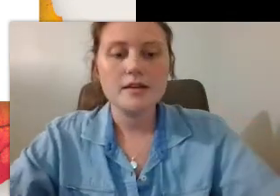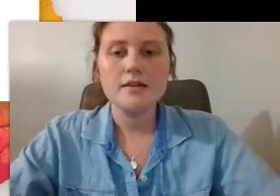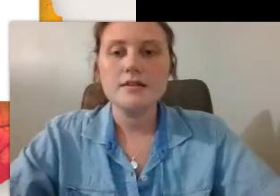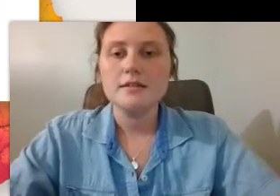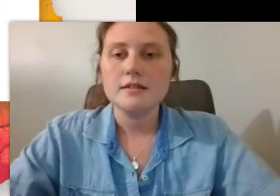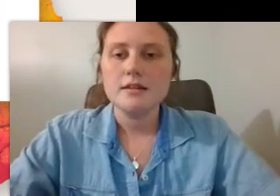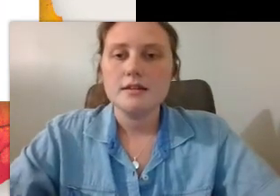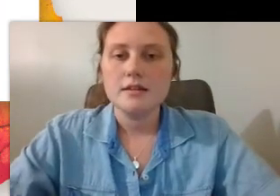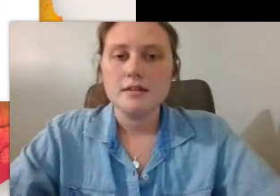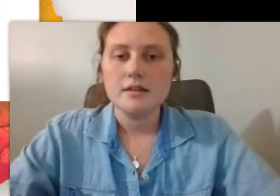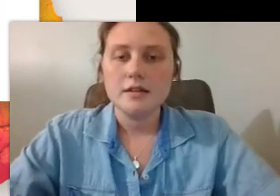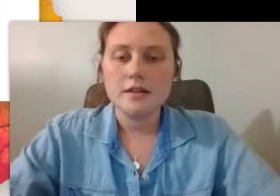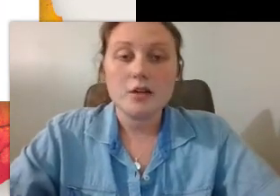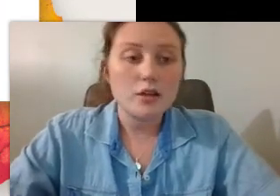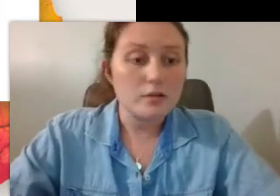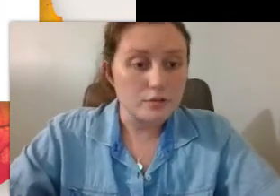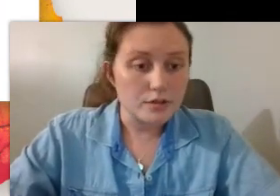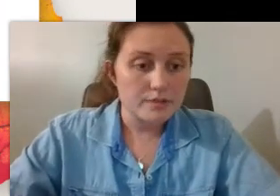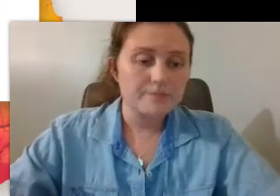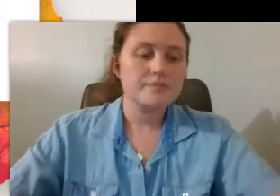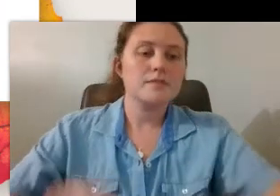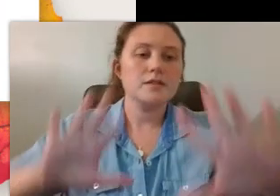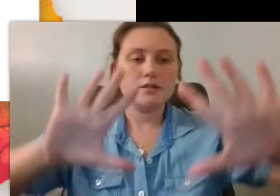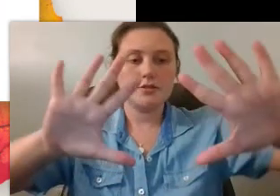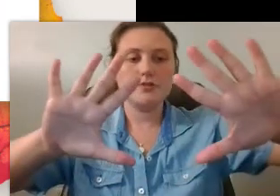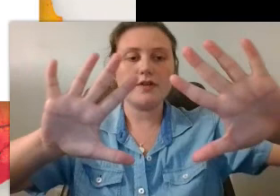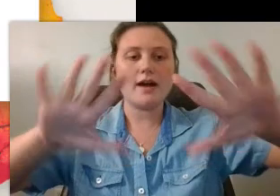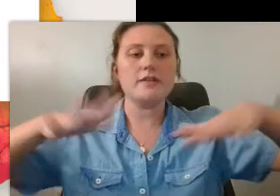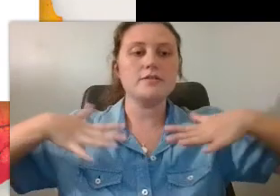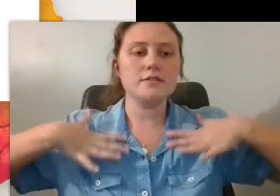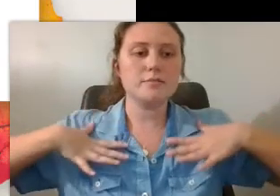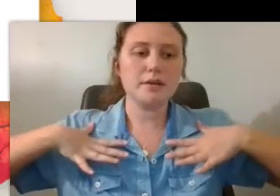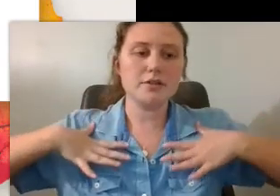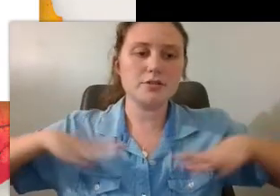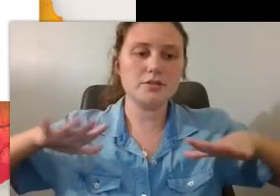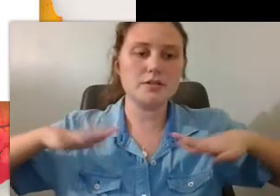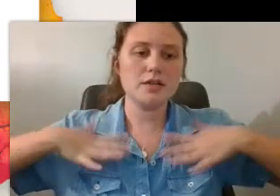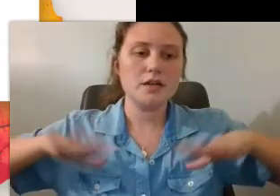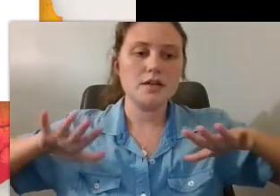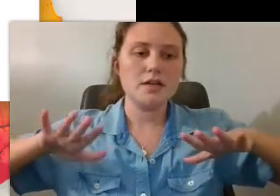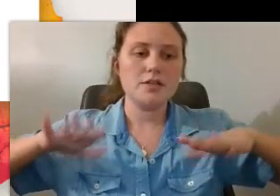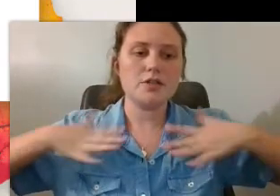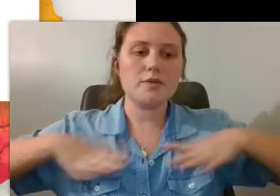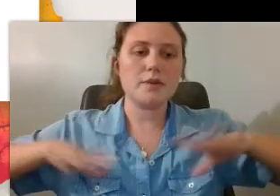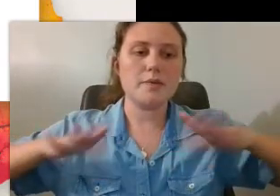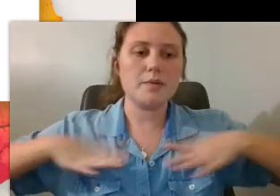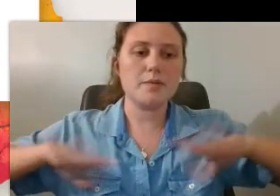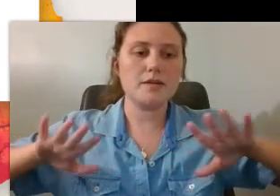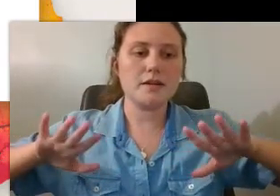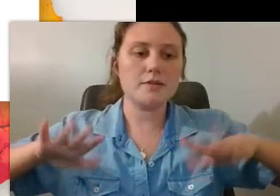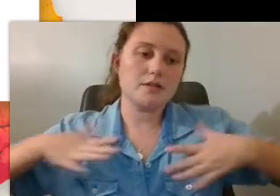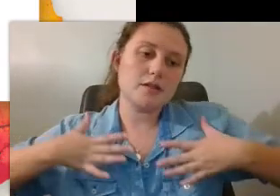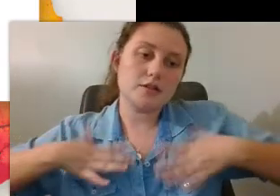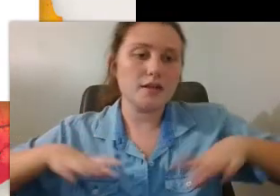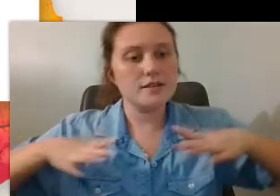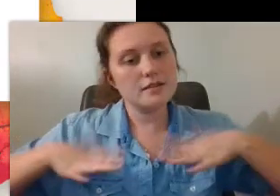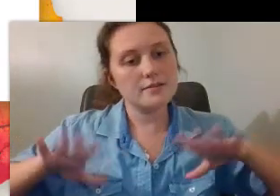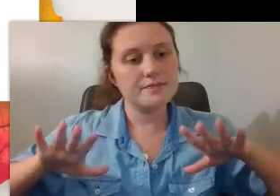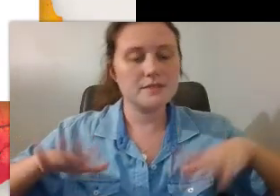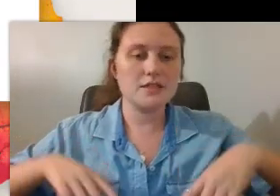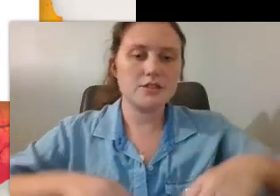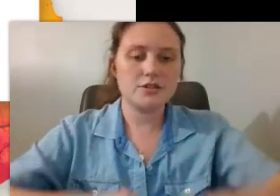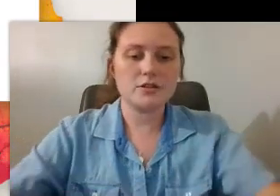maybe. And then close. 2 5s by your shoulder. Just swipe it a couple times. Looks like you're